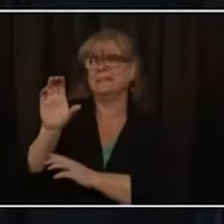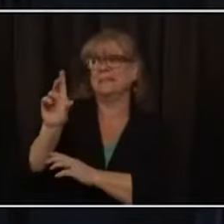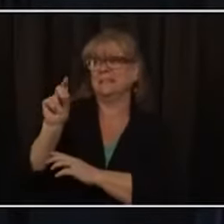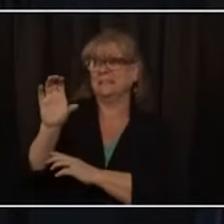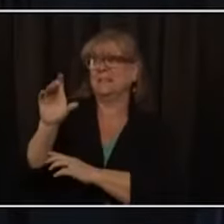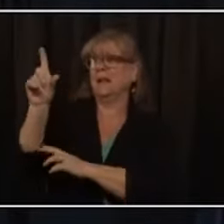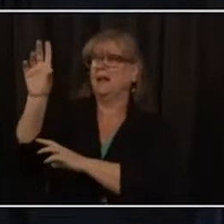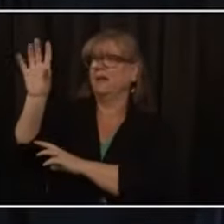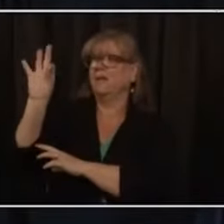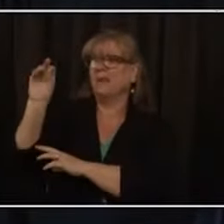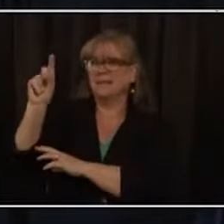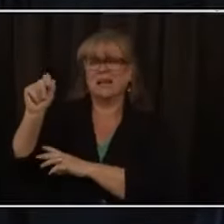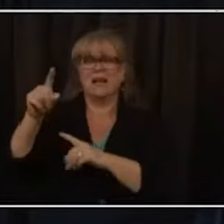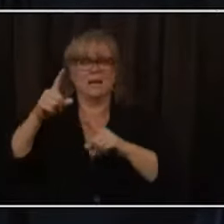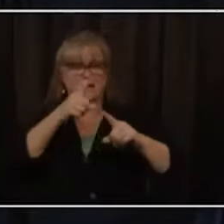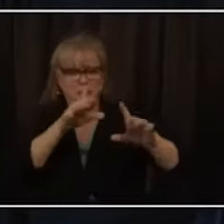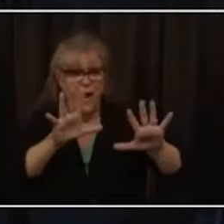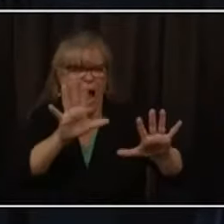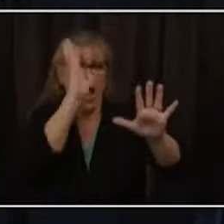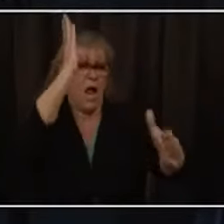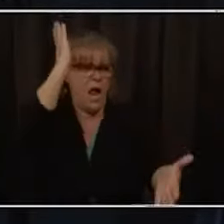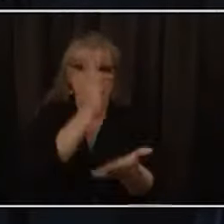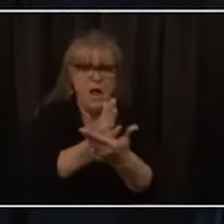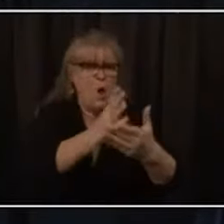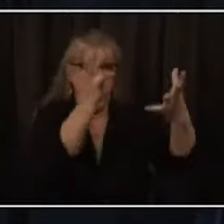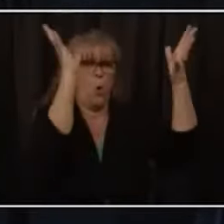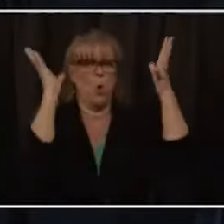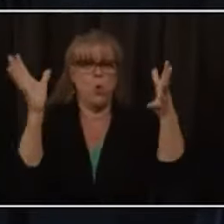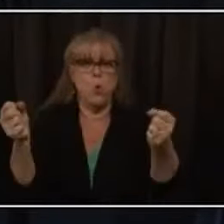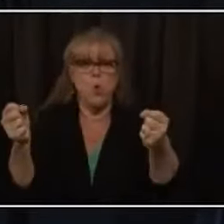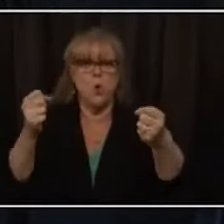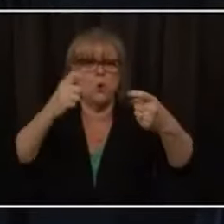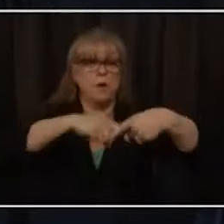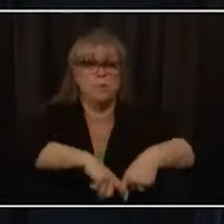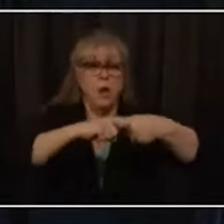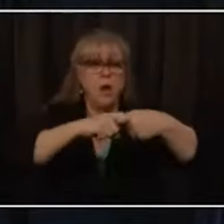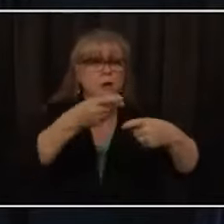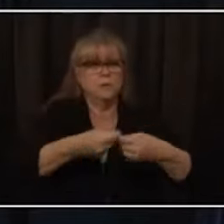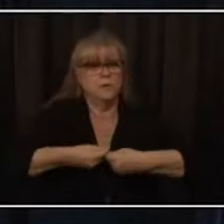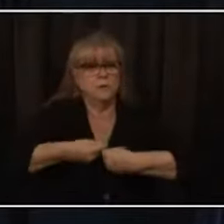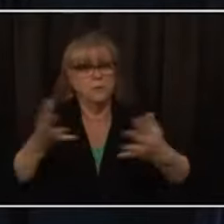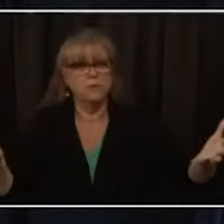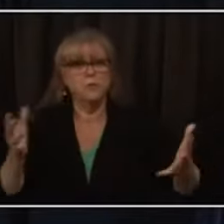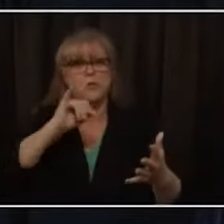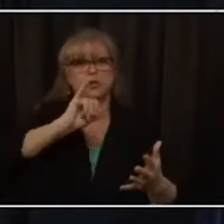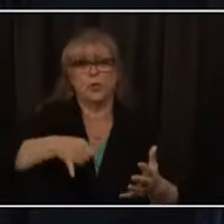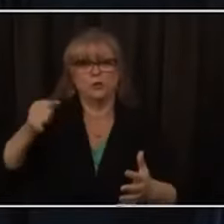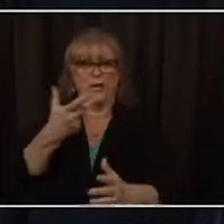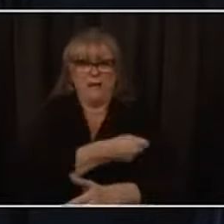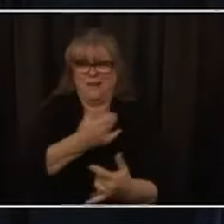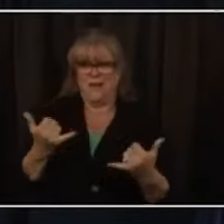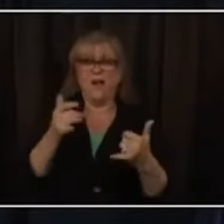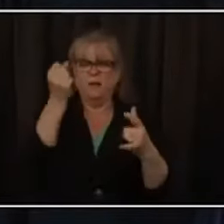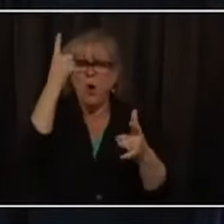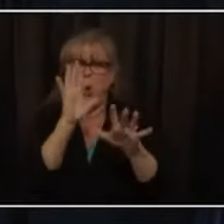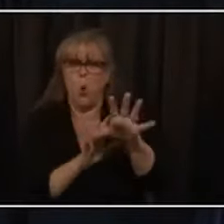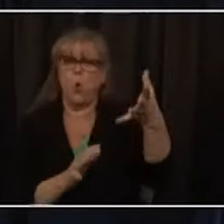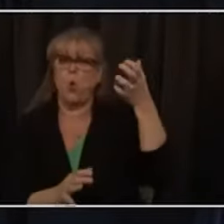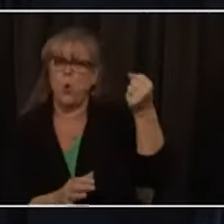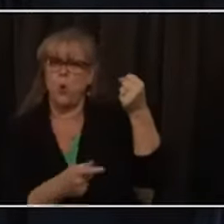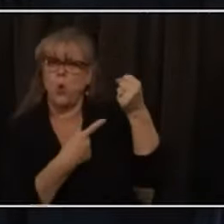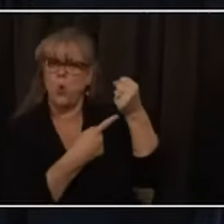moment on recommending any more vaccinations for J&J. They're allowing the states to decide, and